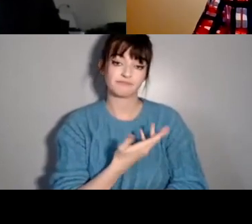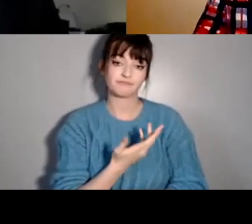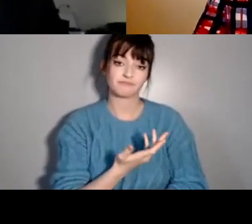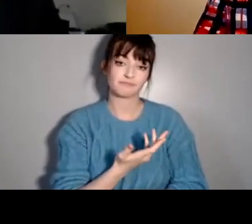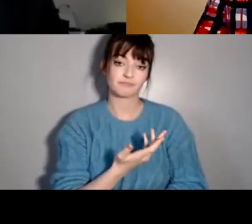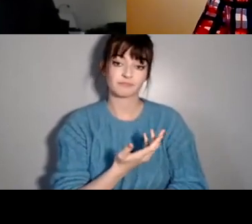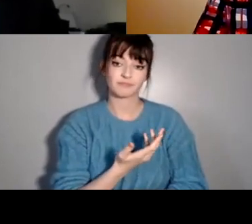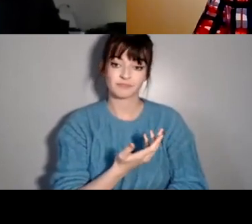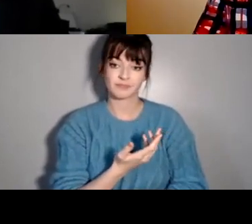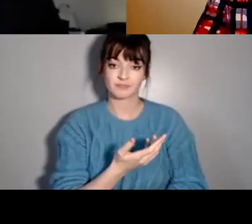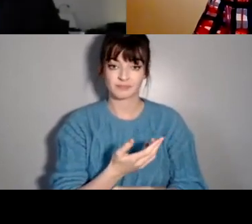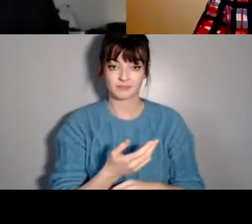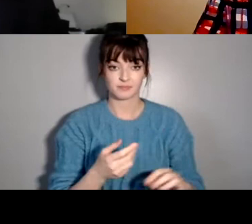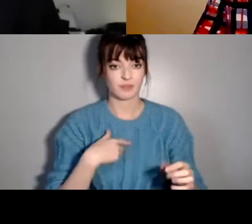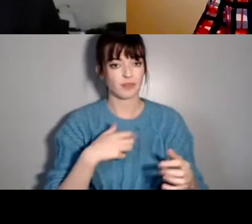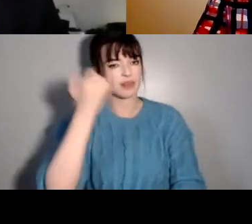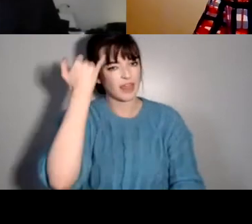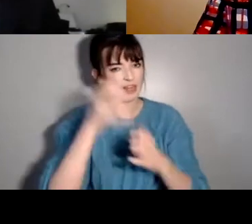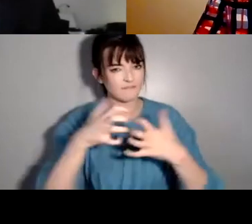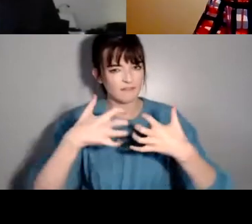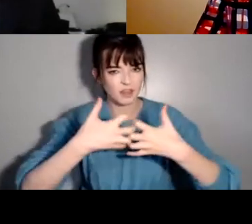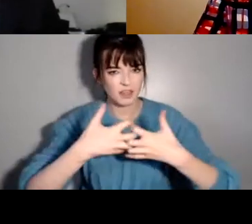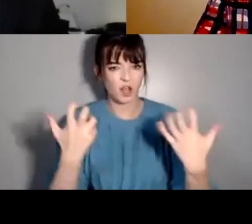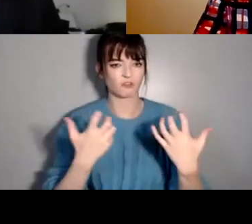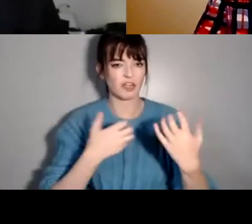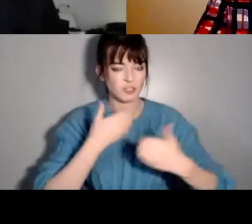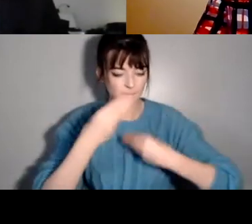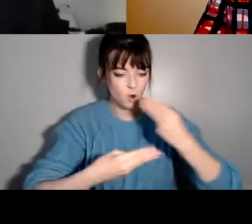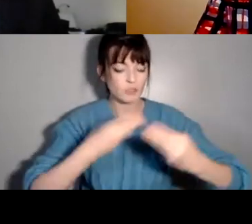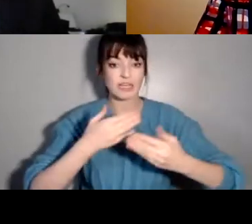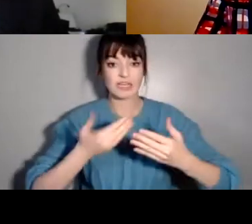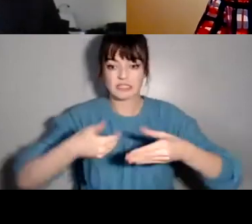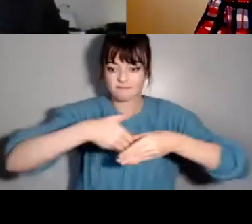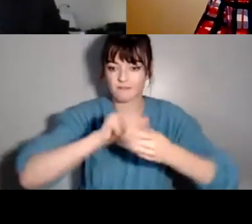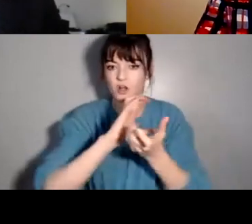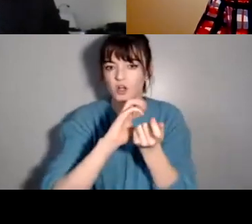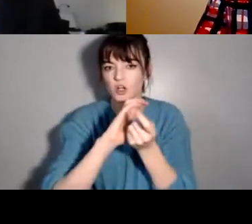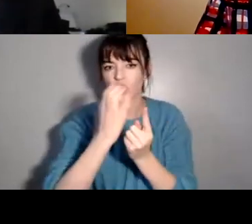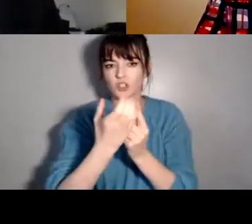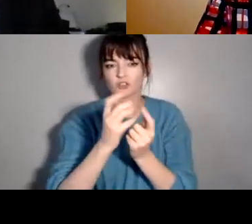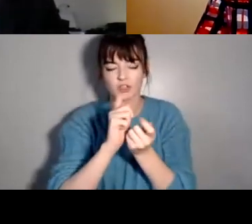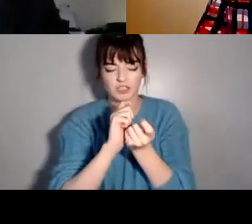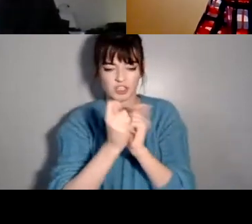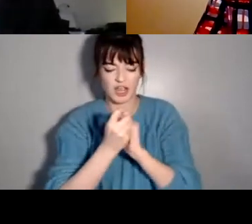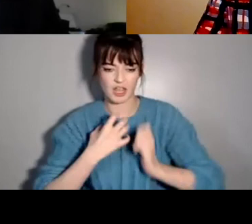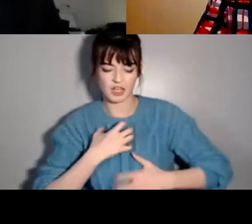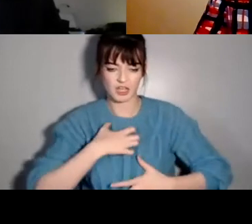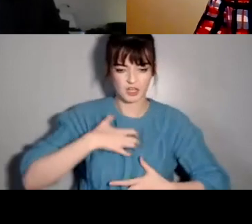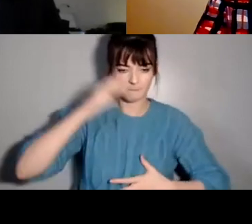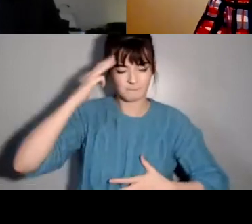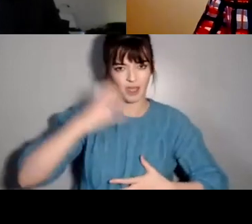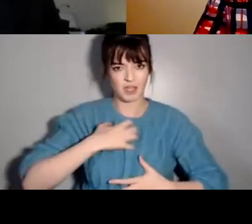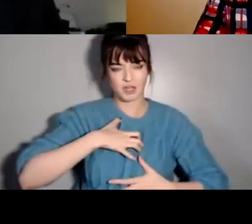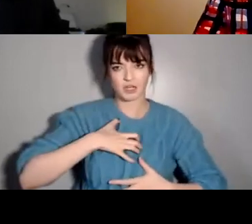the whole decongregation process has involved a cultural shift and a mindset, a paradigm shift, really, in